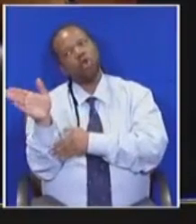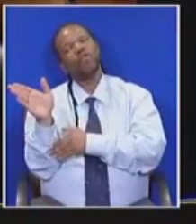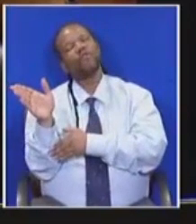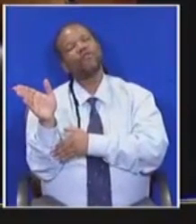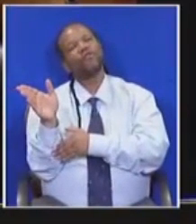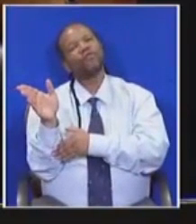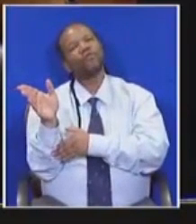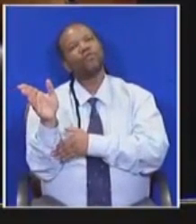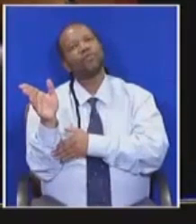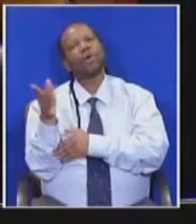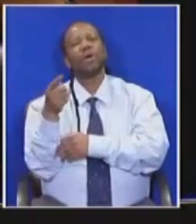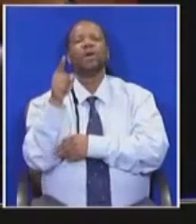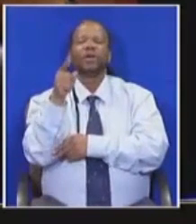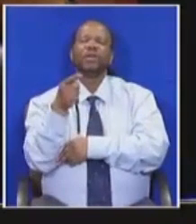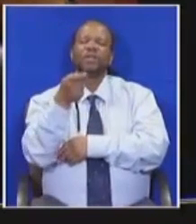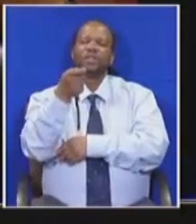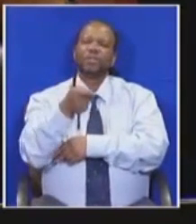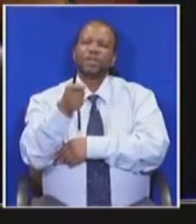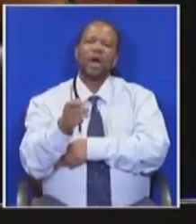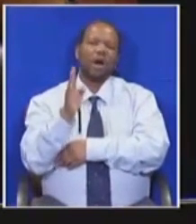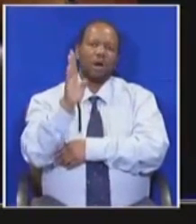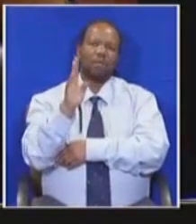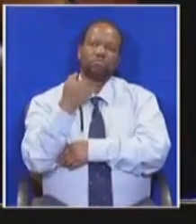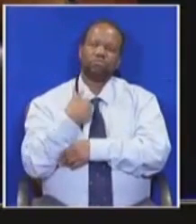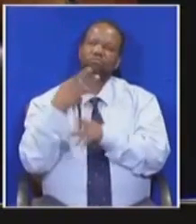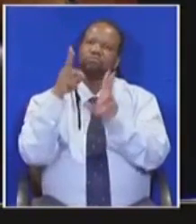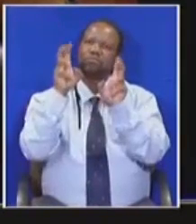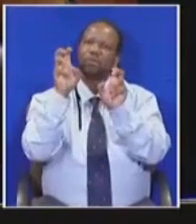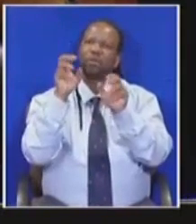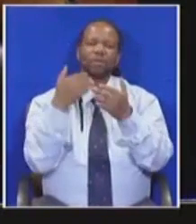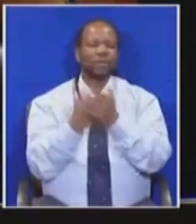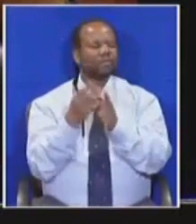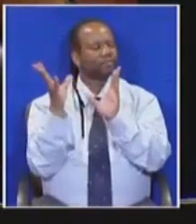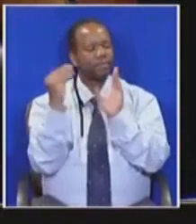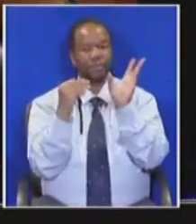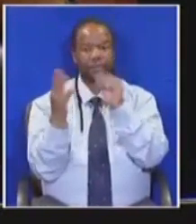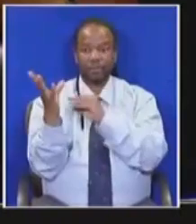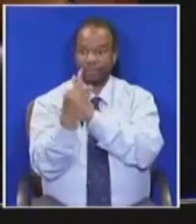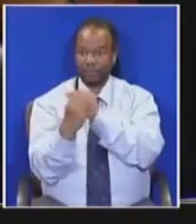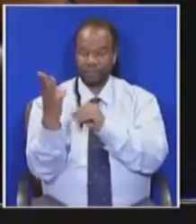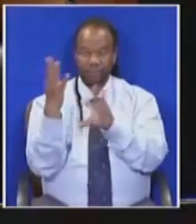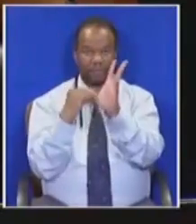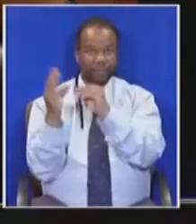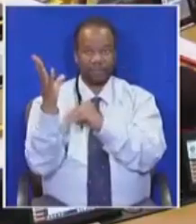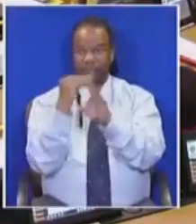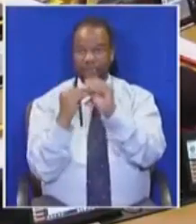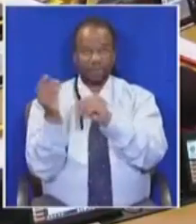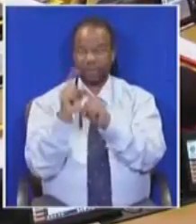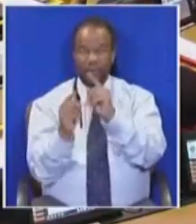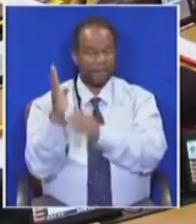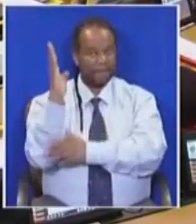that we are raising here, Speaker. Honorable Shivambu. Honorable Speaker. Point of order, Chair.